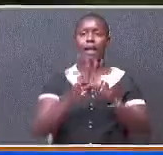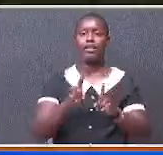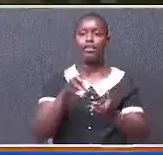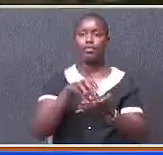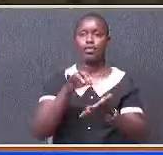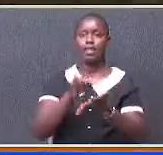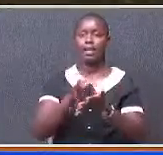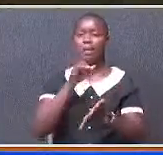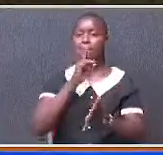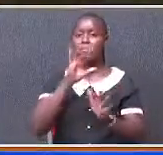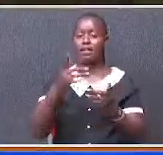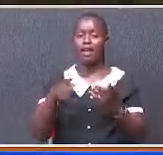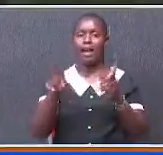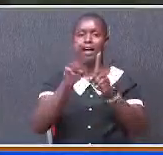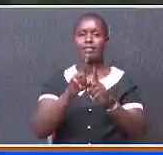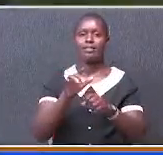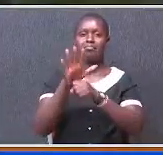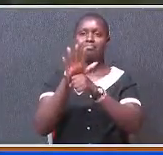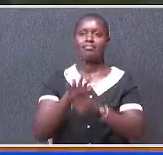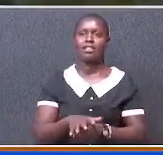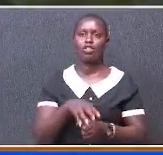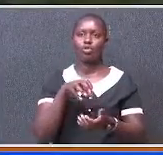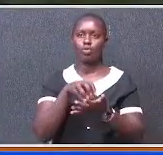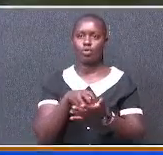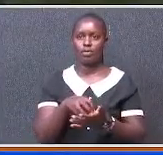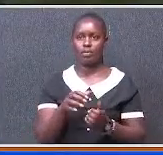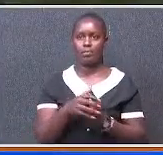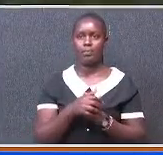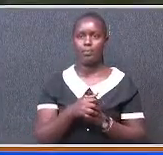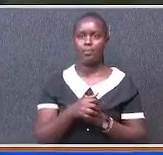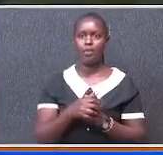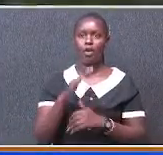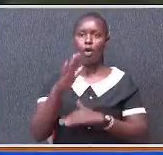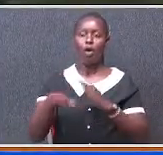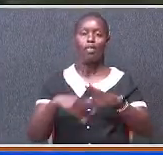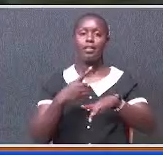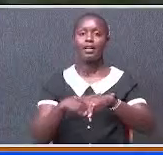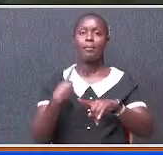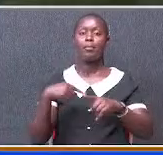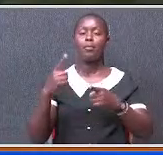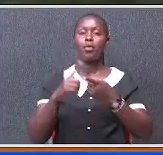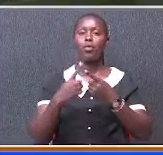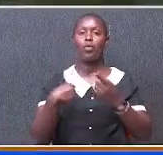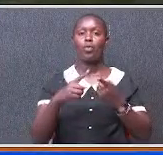he cites as humiliating. Spend all the time with the foreigners begging for food,